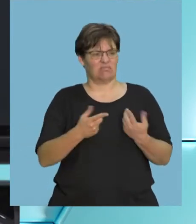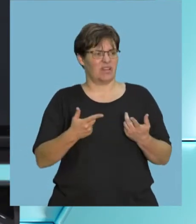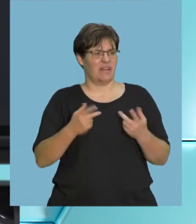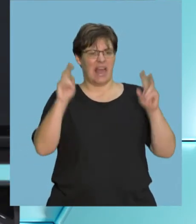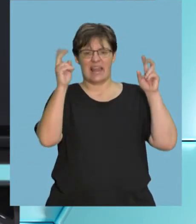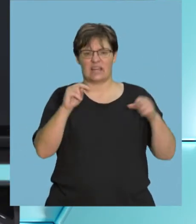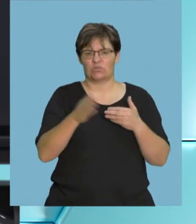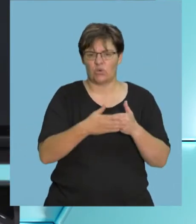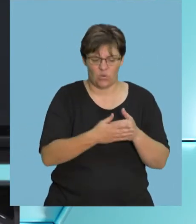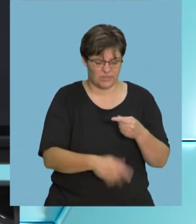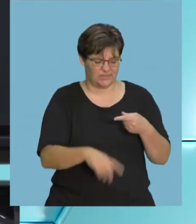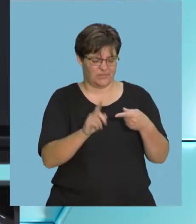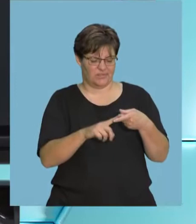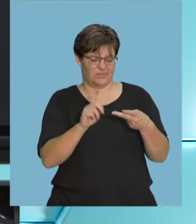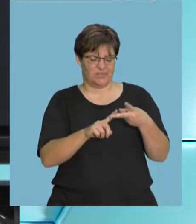doors, electric doors,